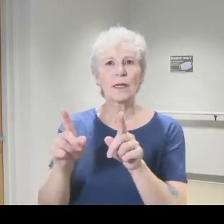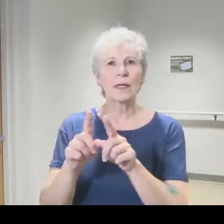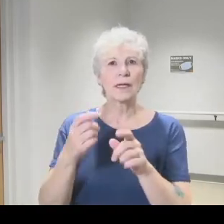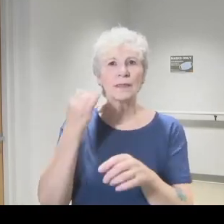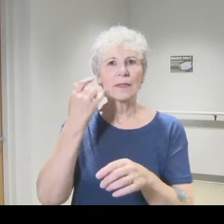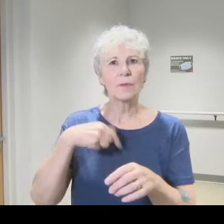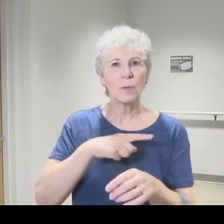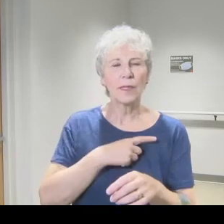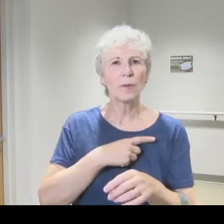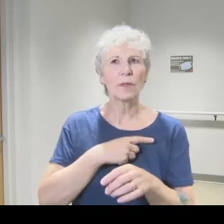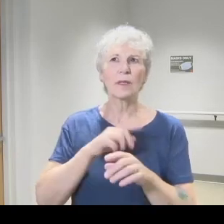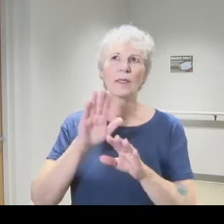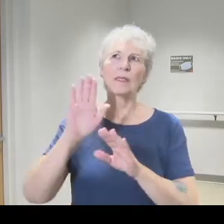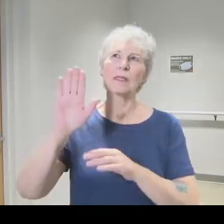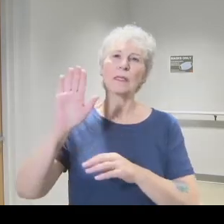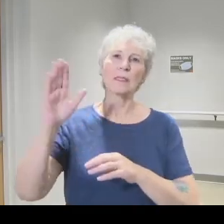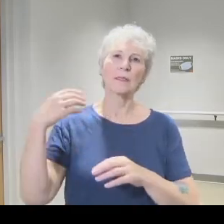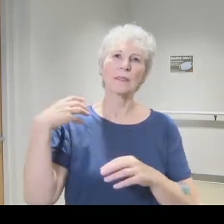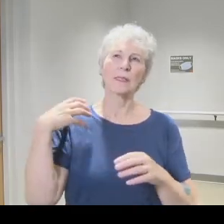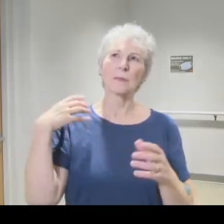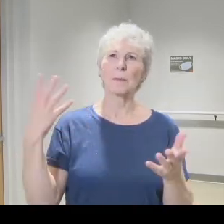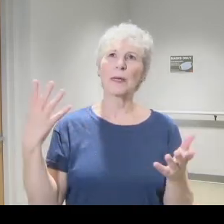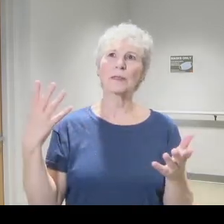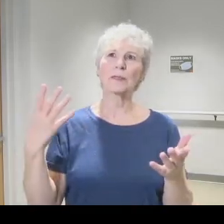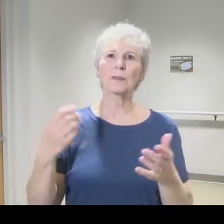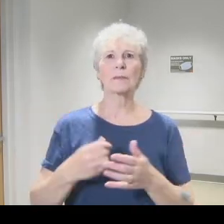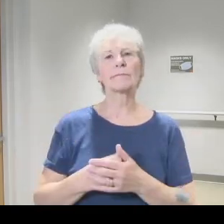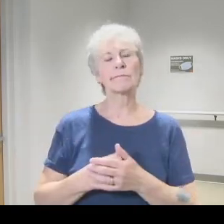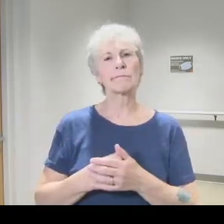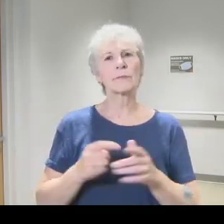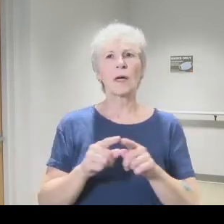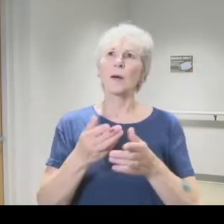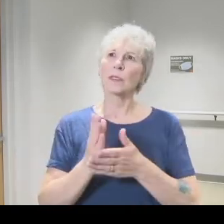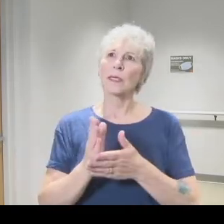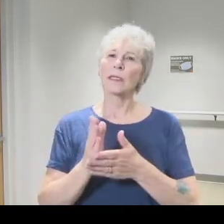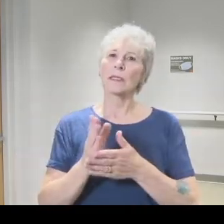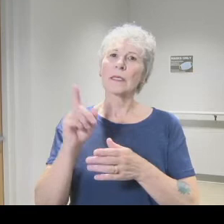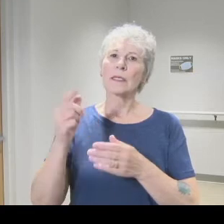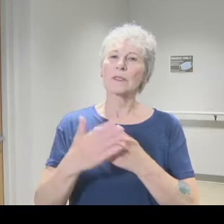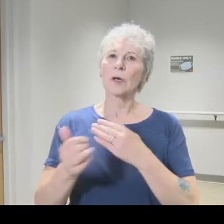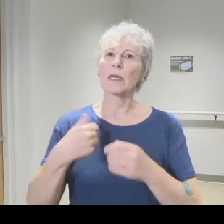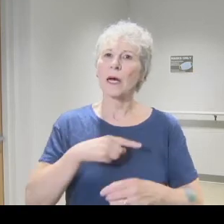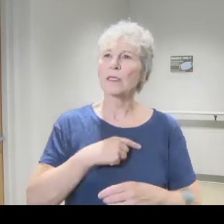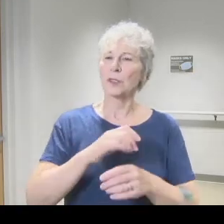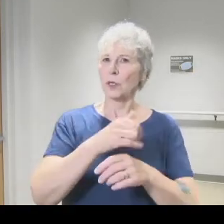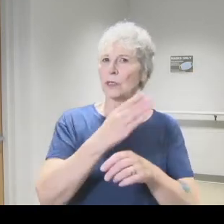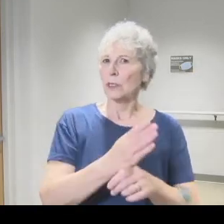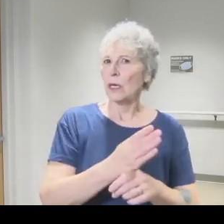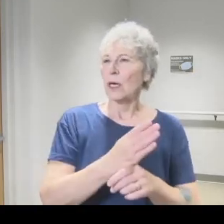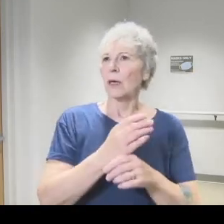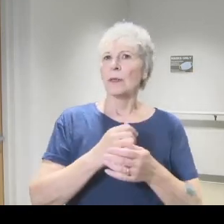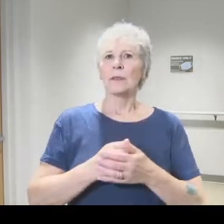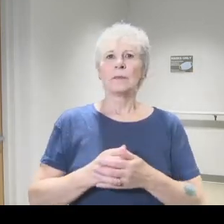his ambassadors. Interesting, right? Almost like he's calling us to a task, or maybe, dare